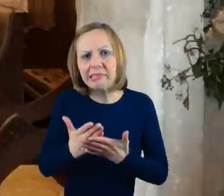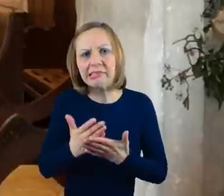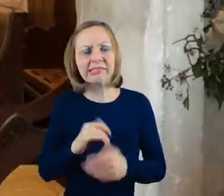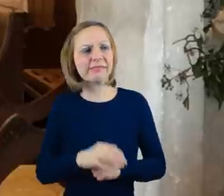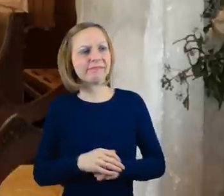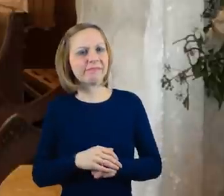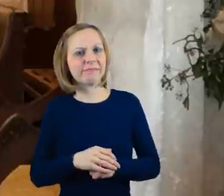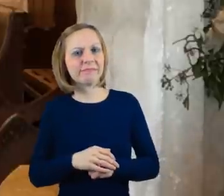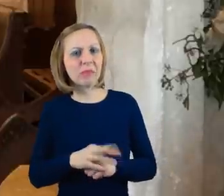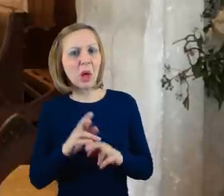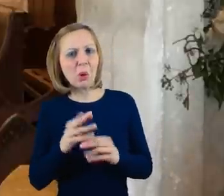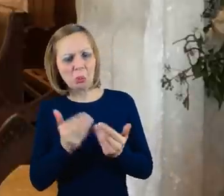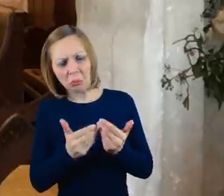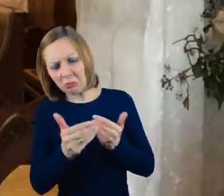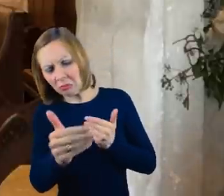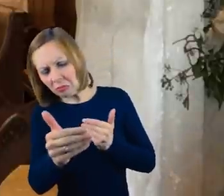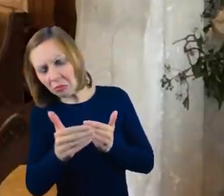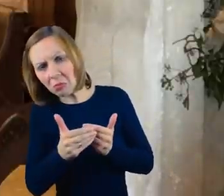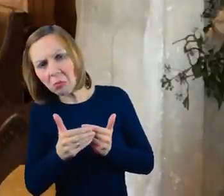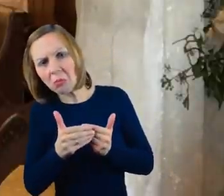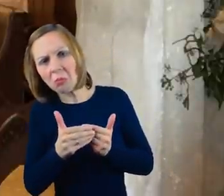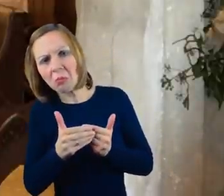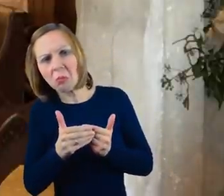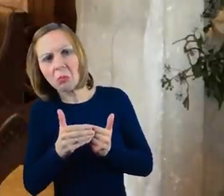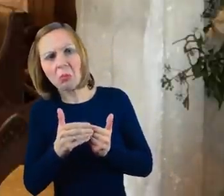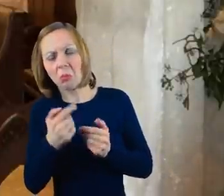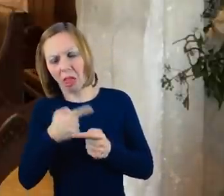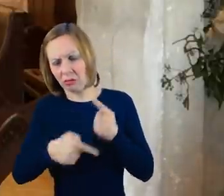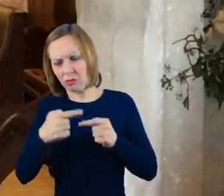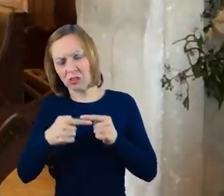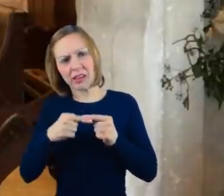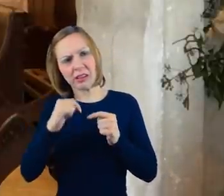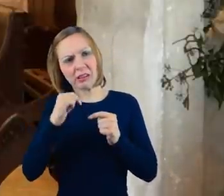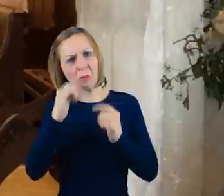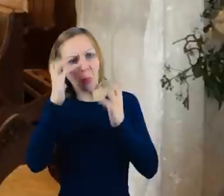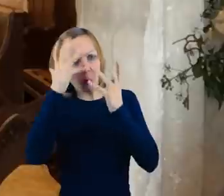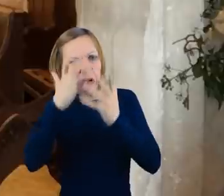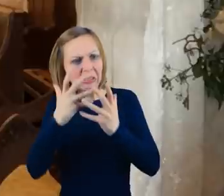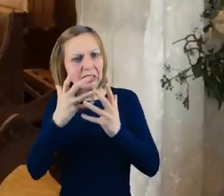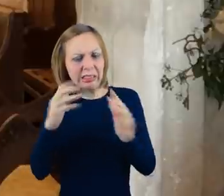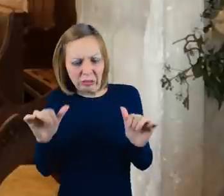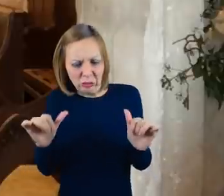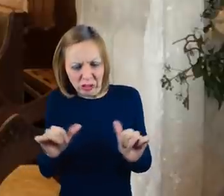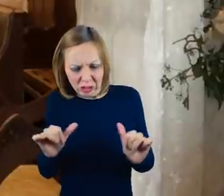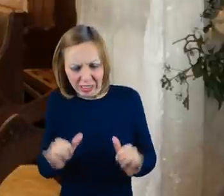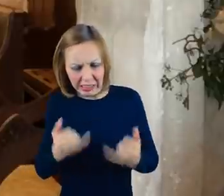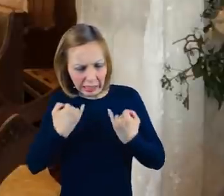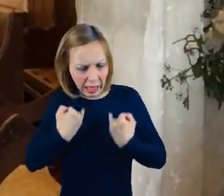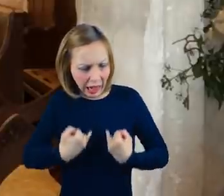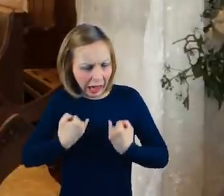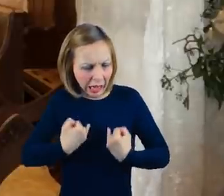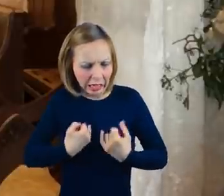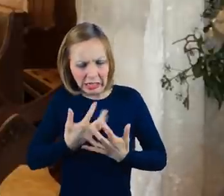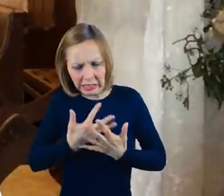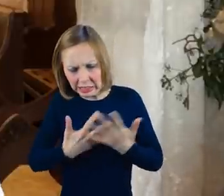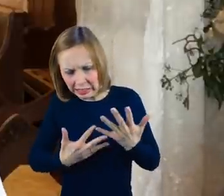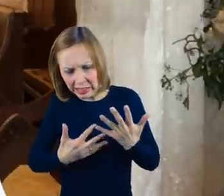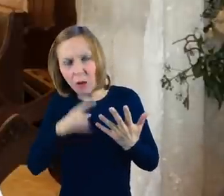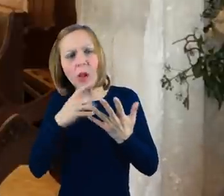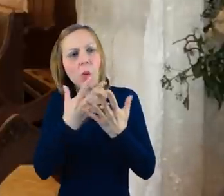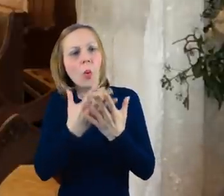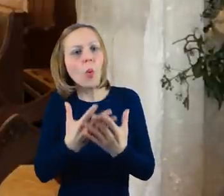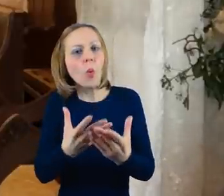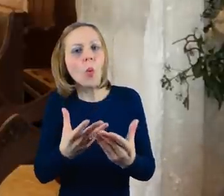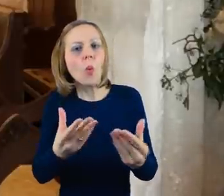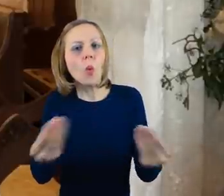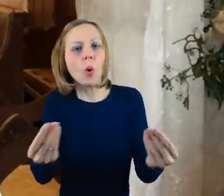the sickness, worry, and restrictions of the last year will fade. We hope for a future not only of getting back to some